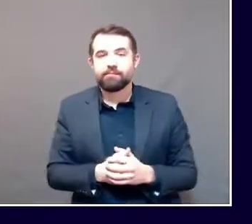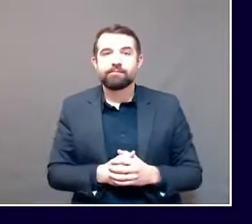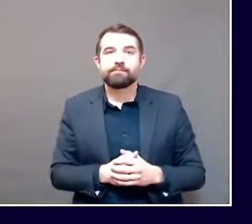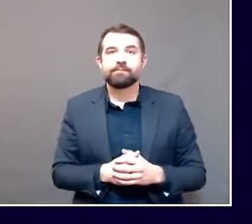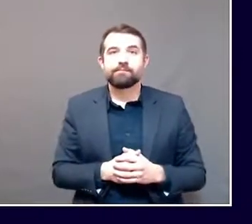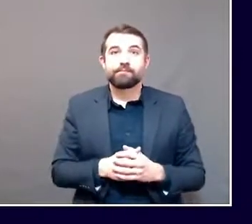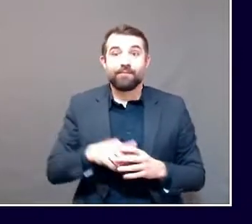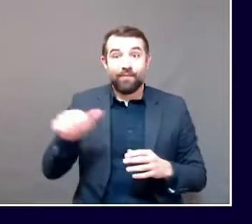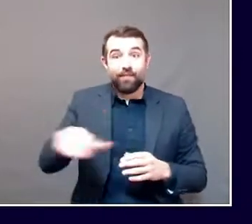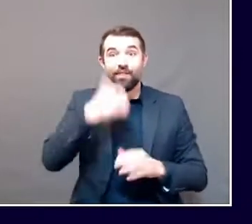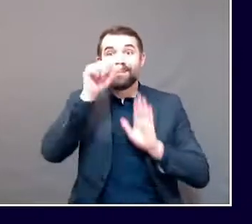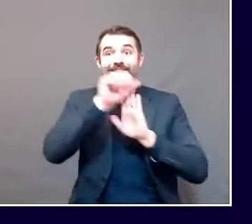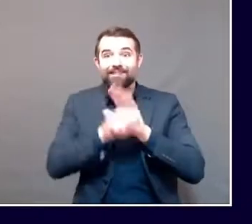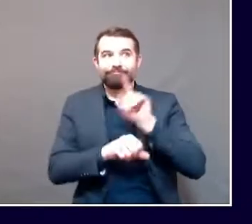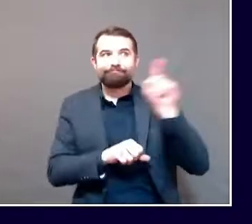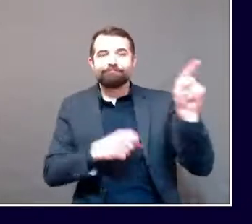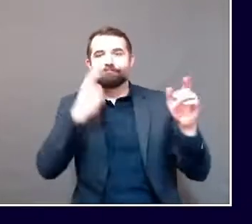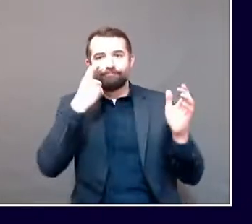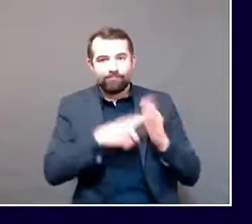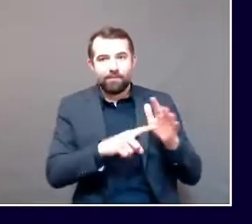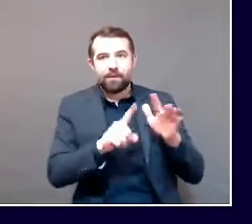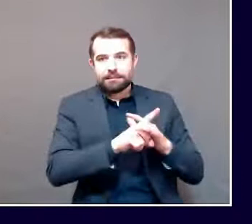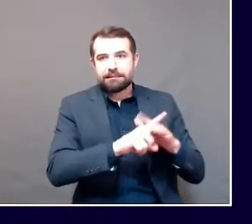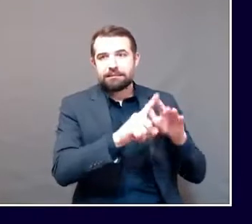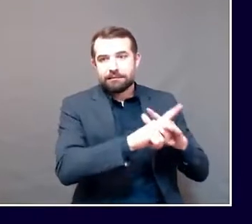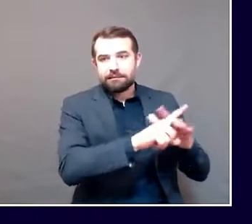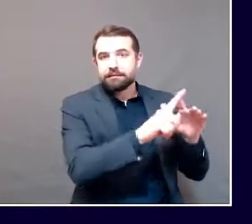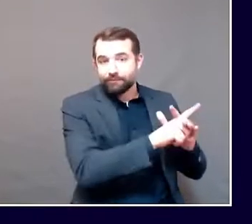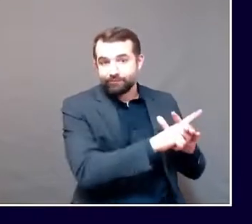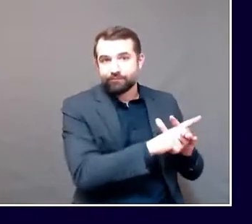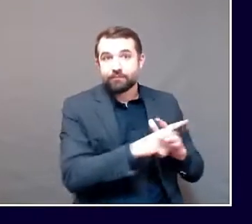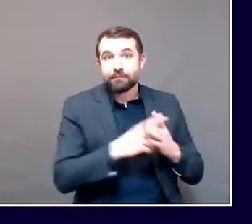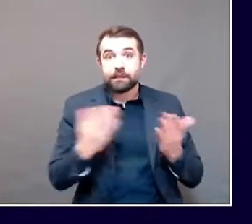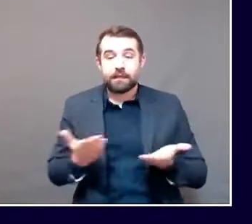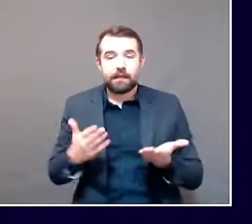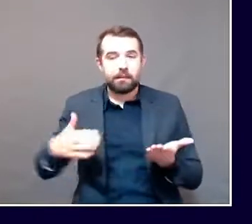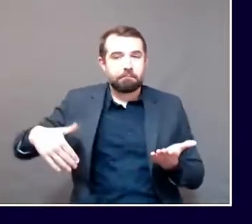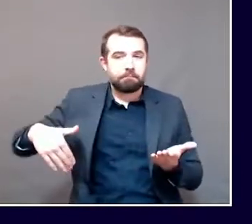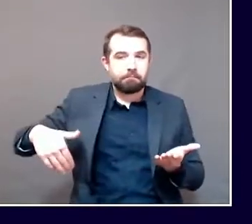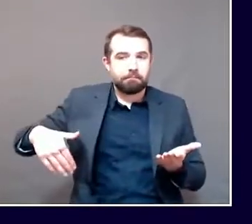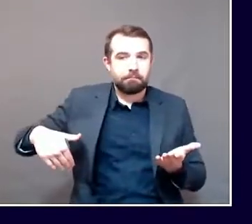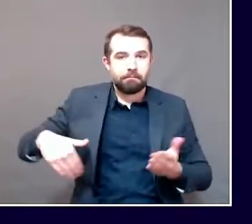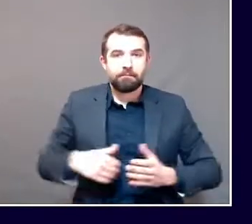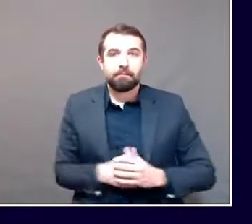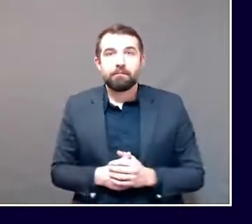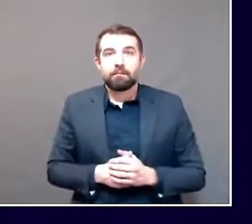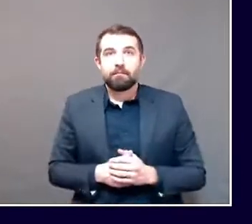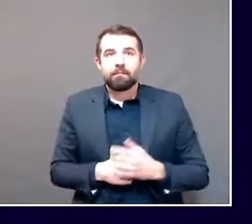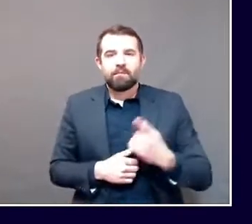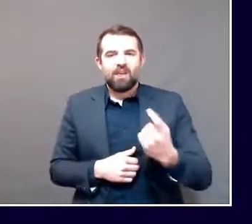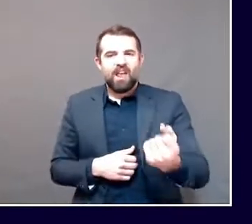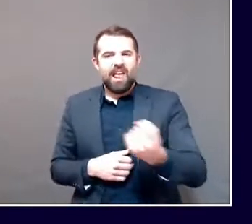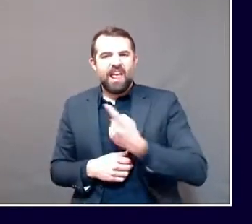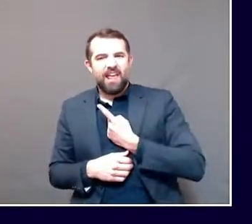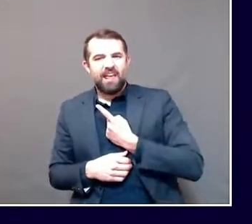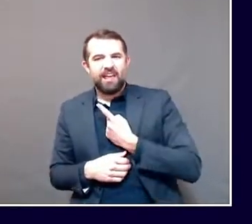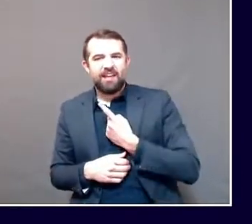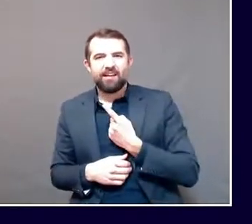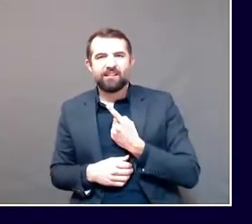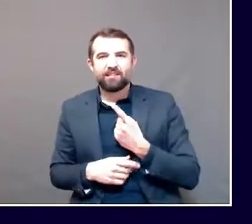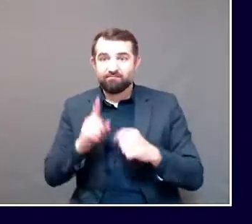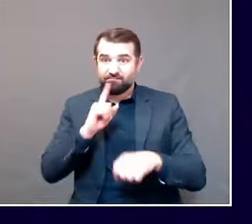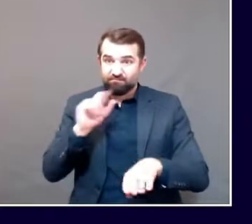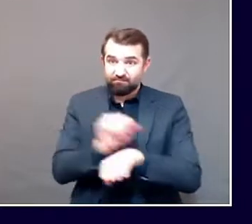out, which is, if it's more contagious, then how will the old methods of masking and social